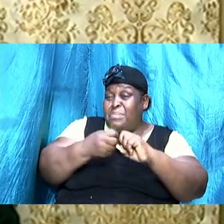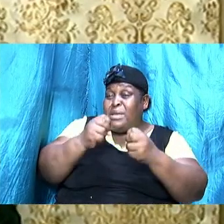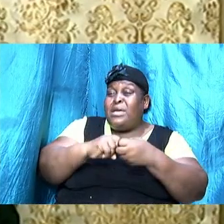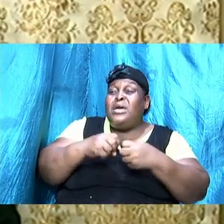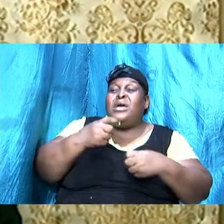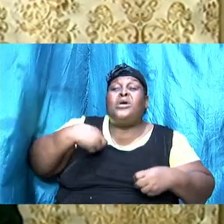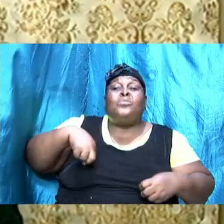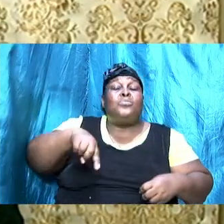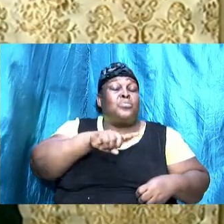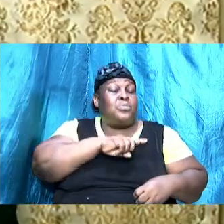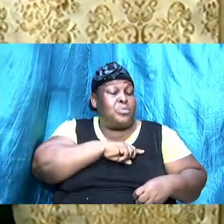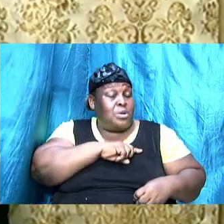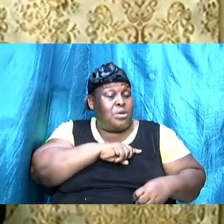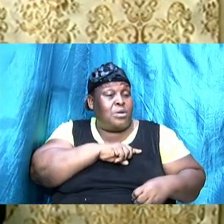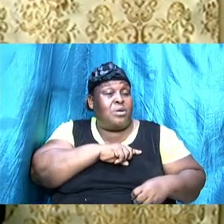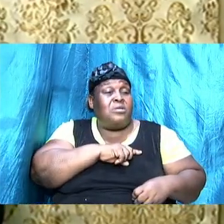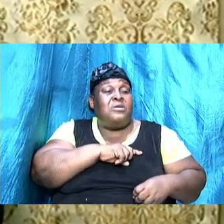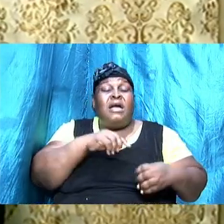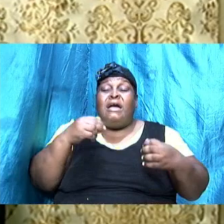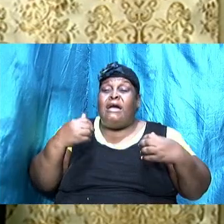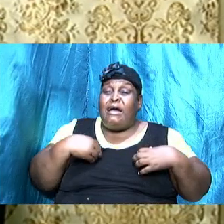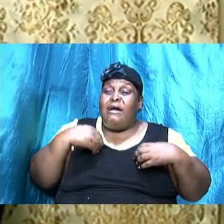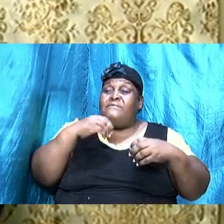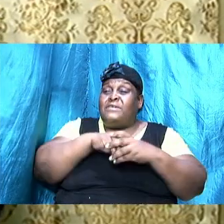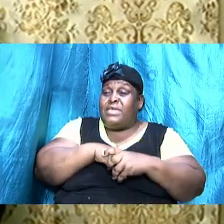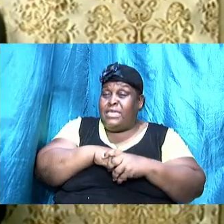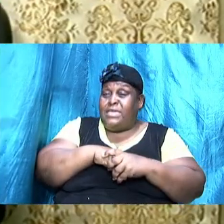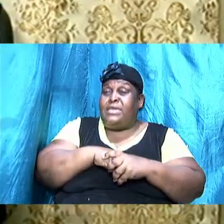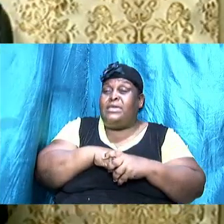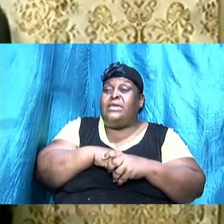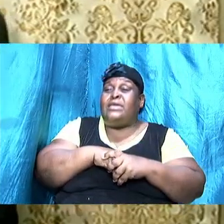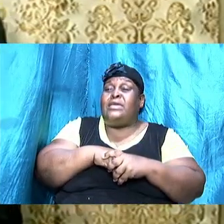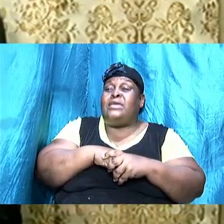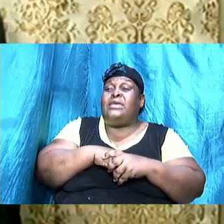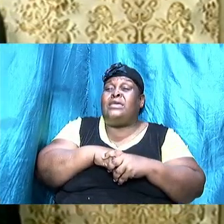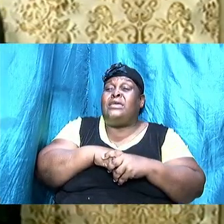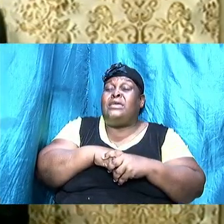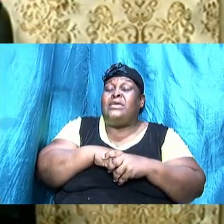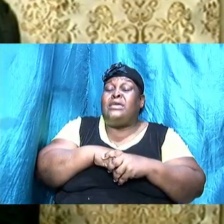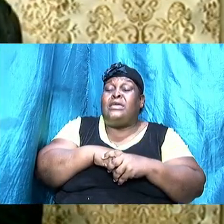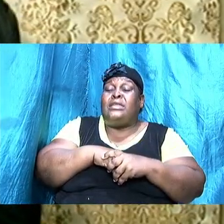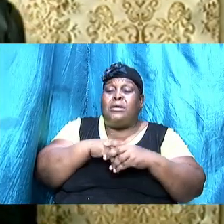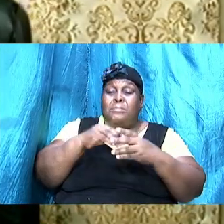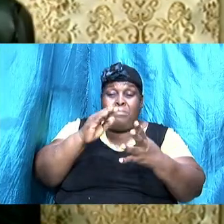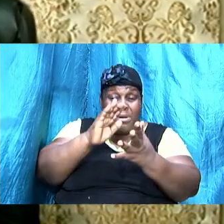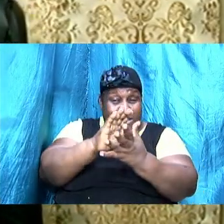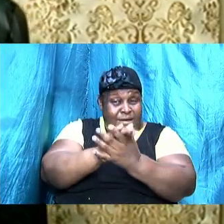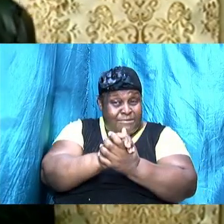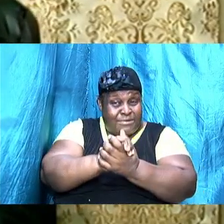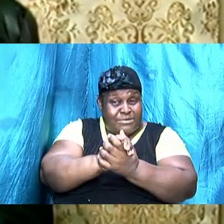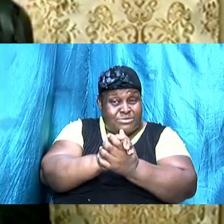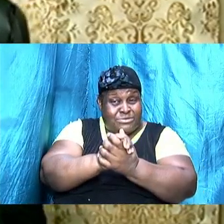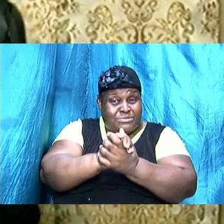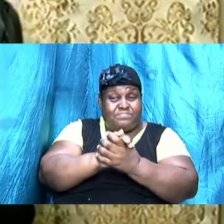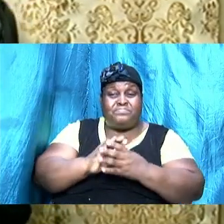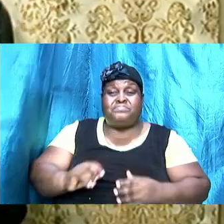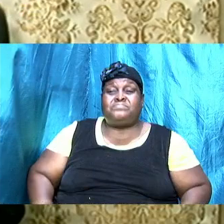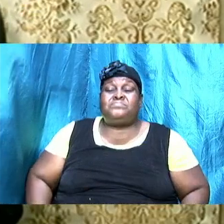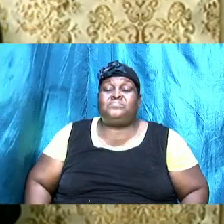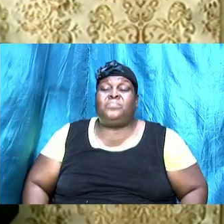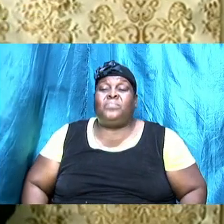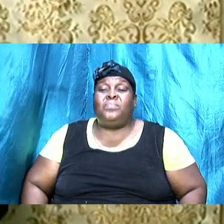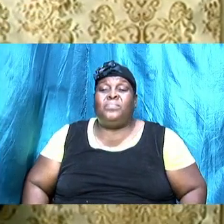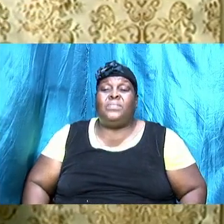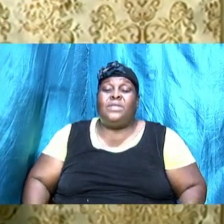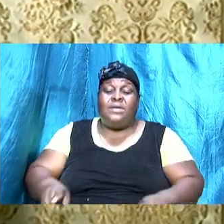confronted with in our walk with our spouses. And so as we take